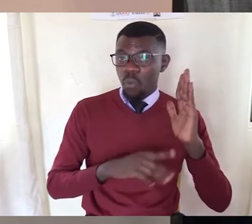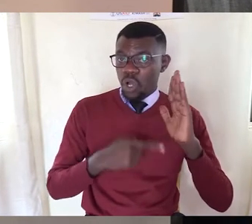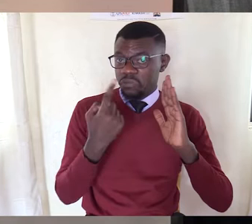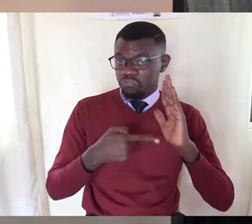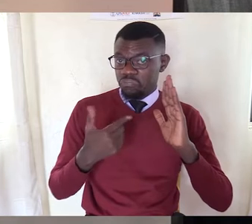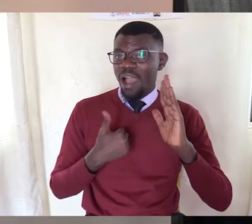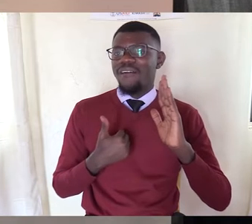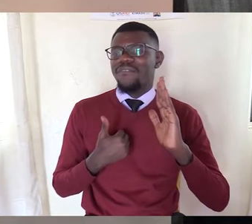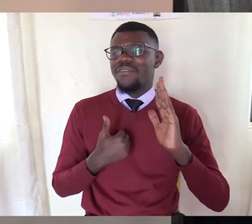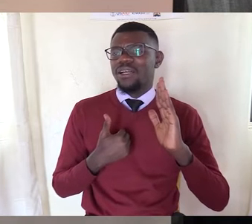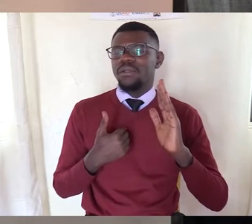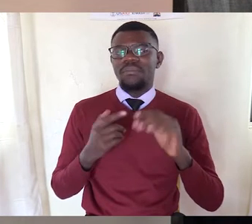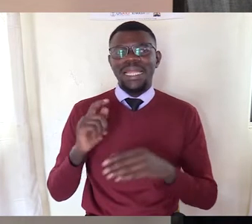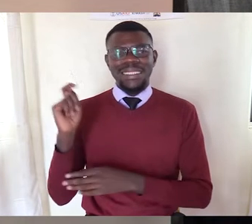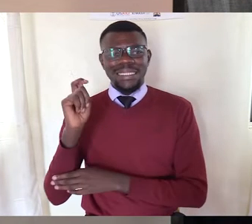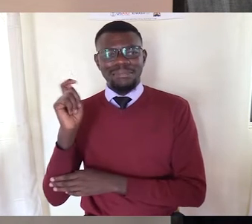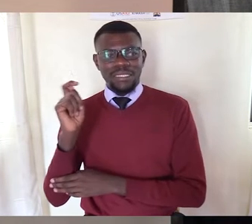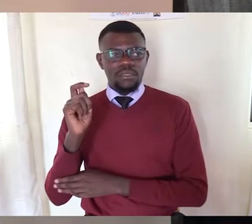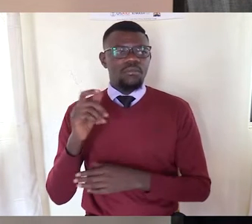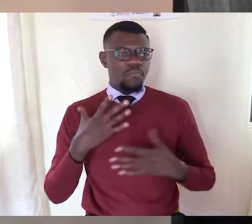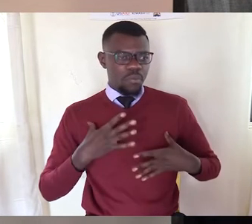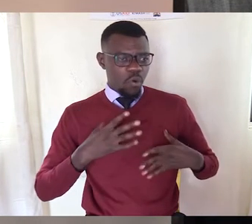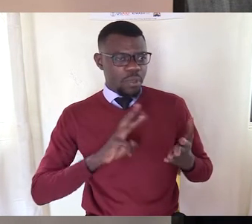our testimonies from Migori,